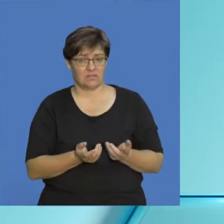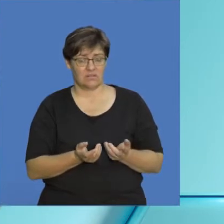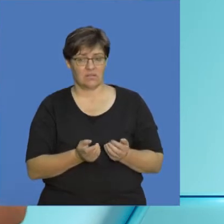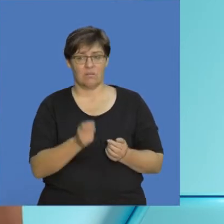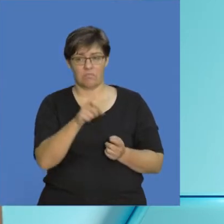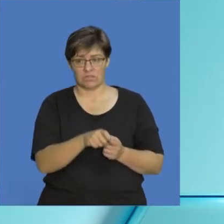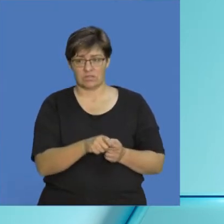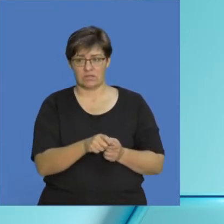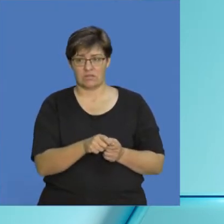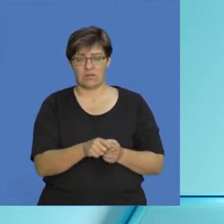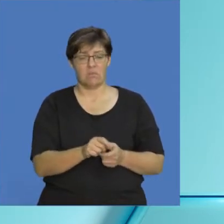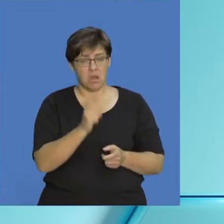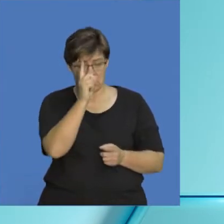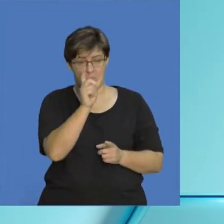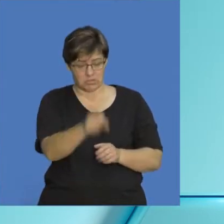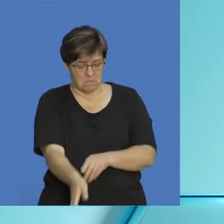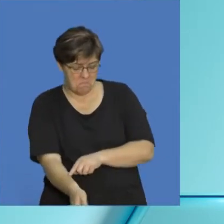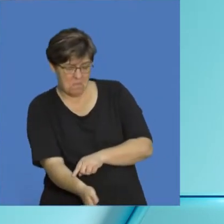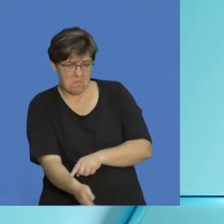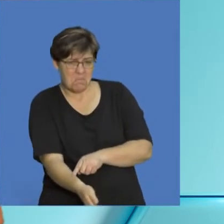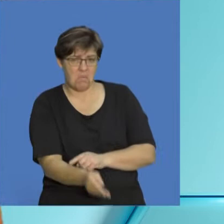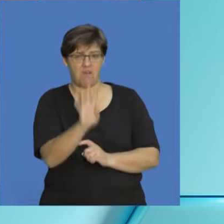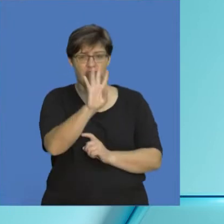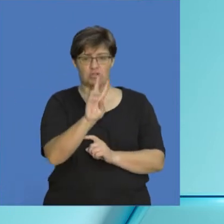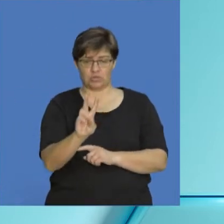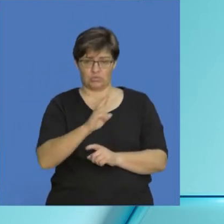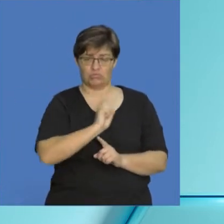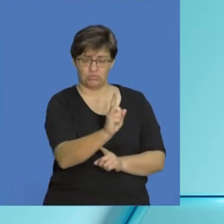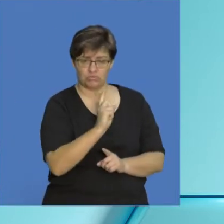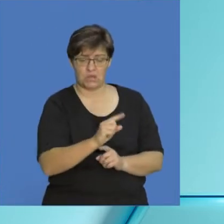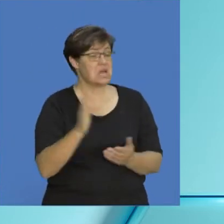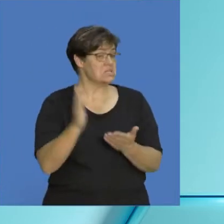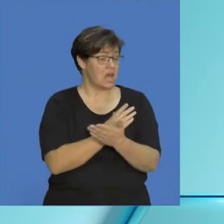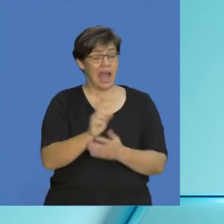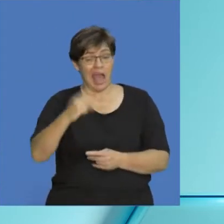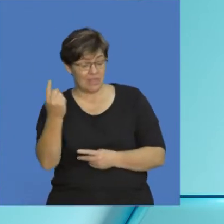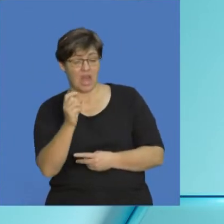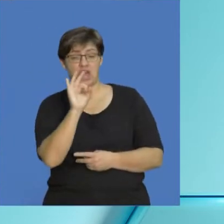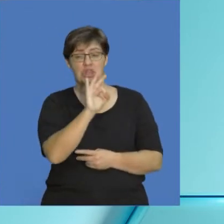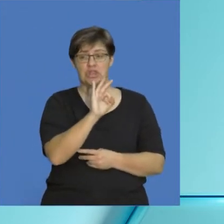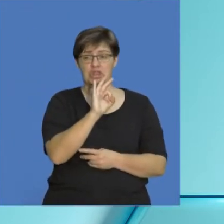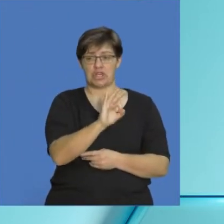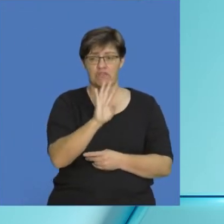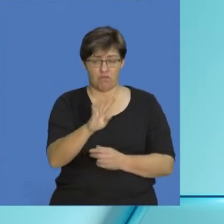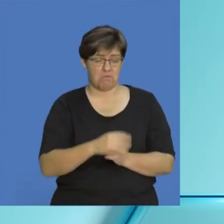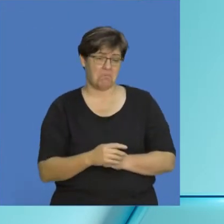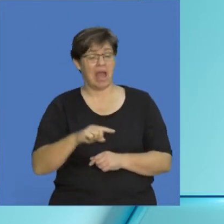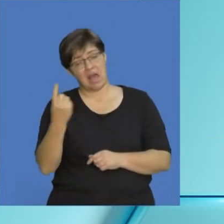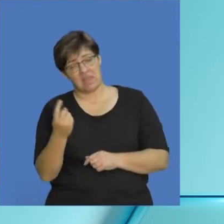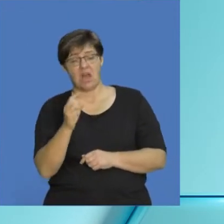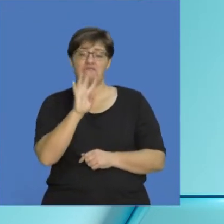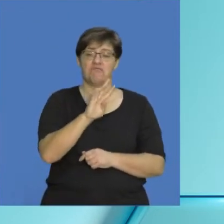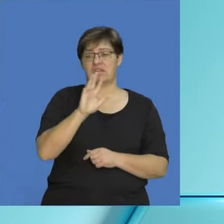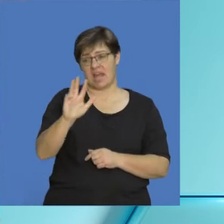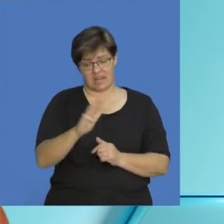a sportsman who got 42 runs. Another person got 34 runs. Another person got